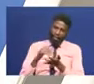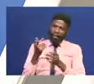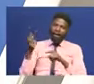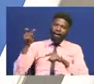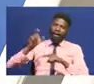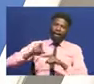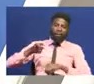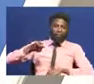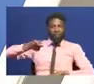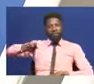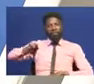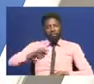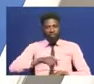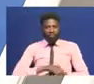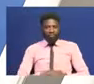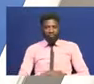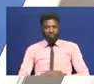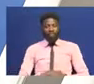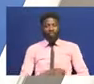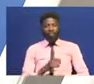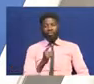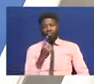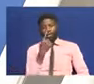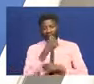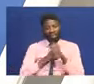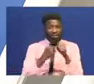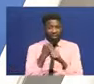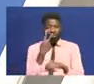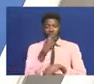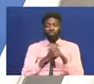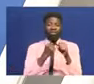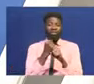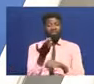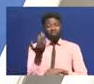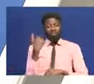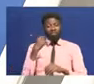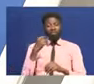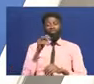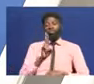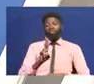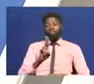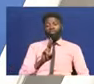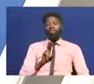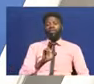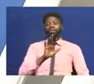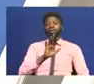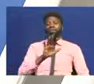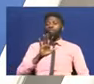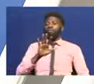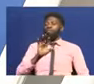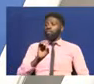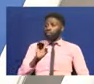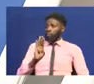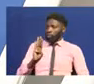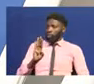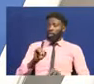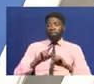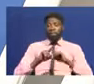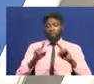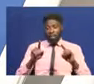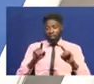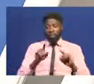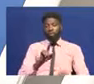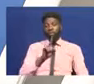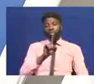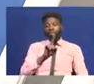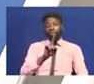a year or two ago, that our total health expenditure was 550 billion Kenya shillings. of that component, believe it or not, about 150